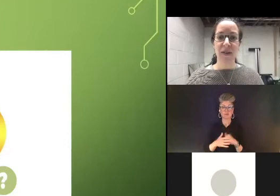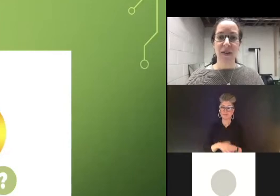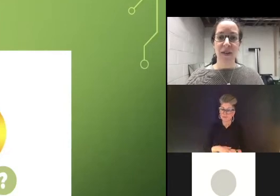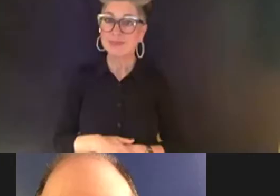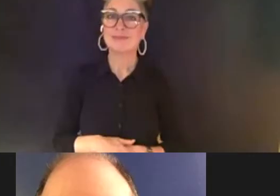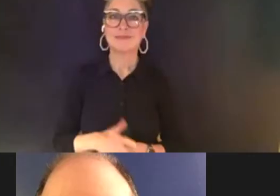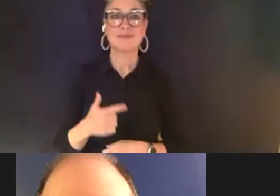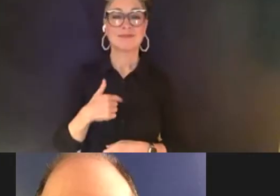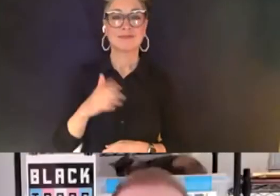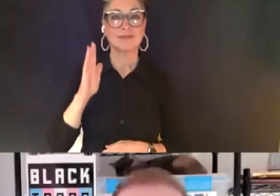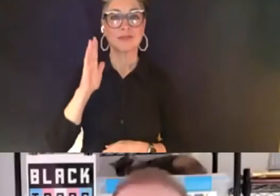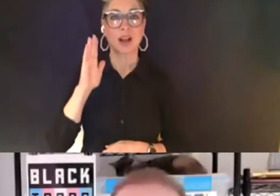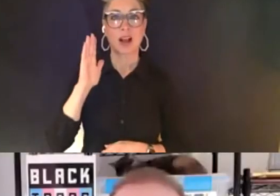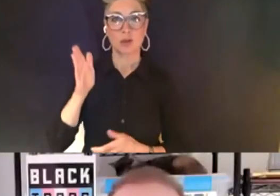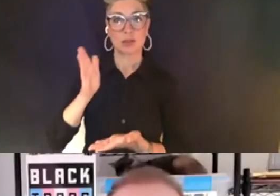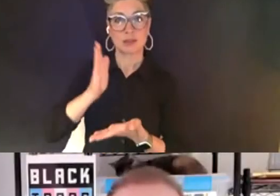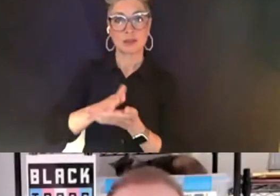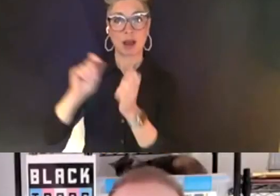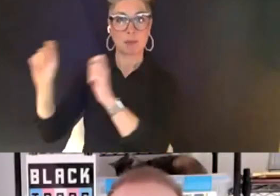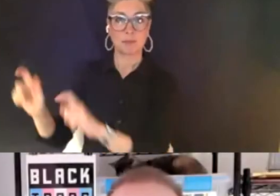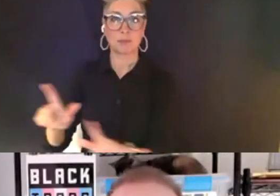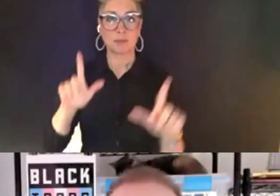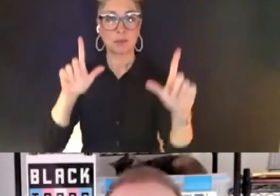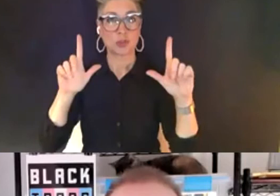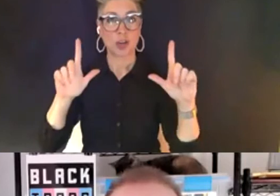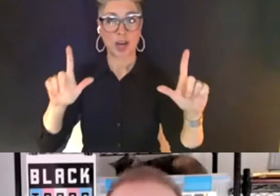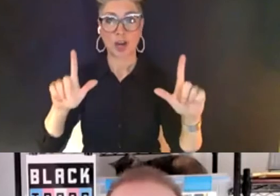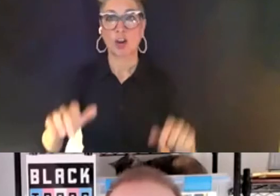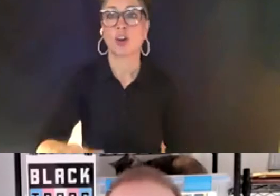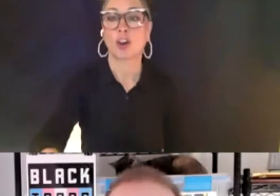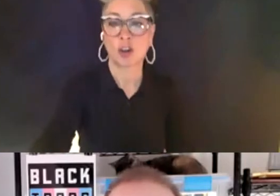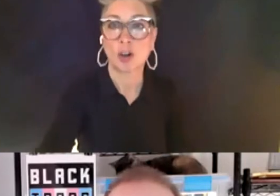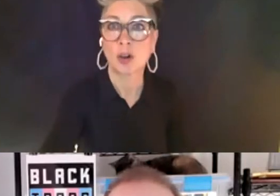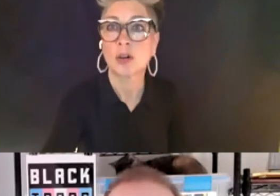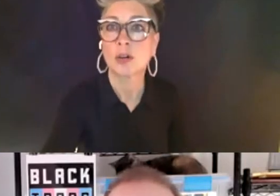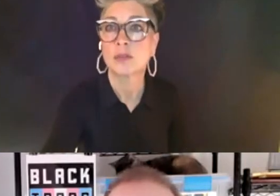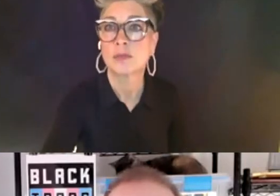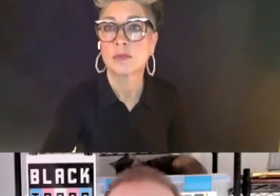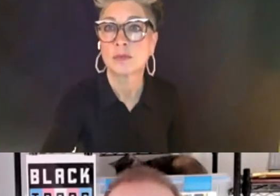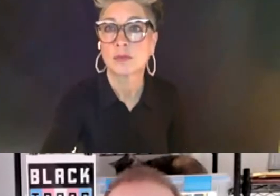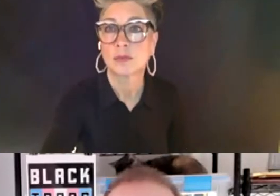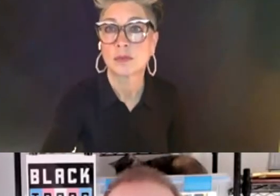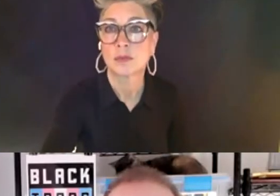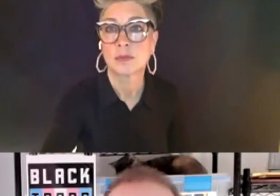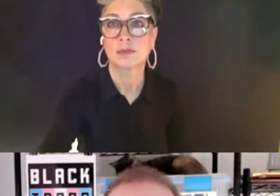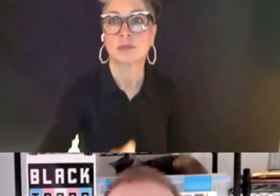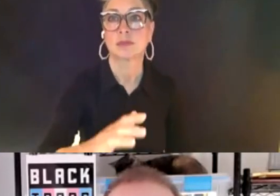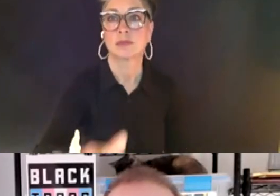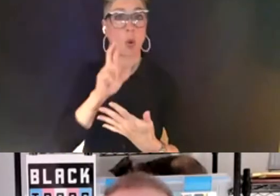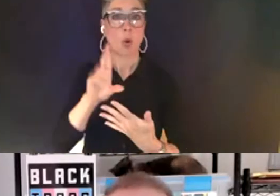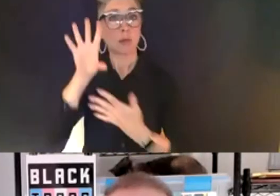to stop sharing and we will launch into a discussion,